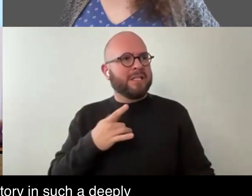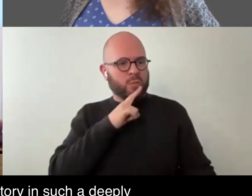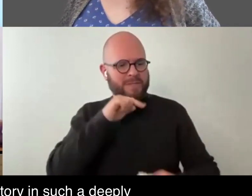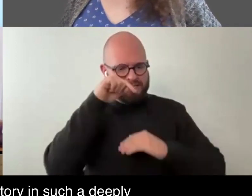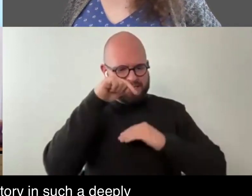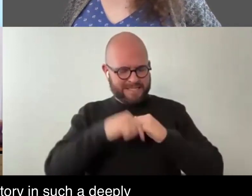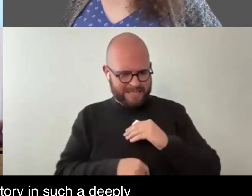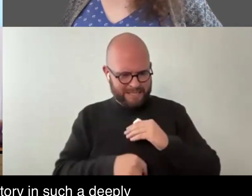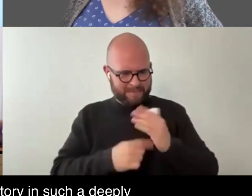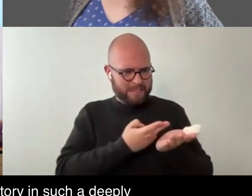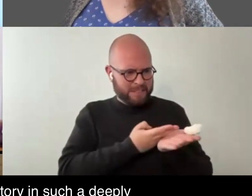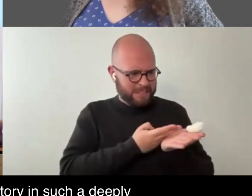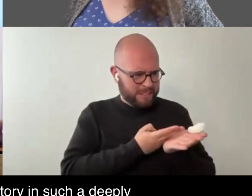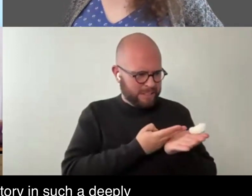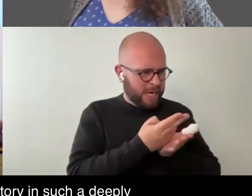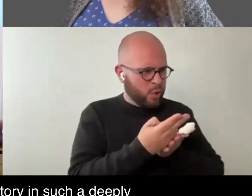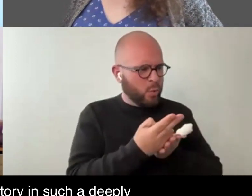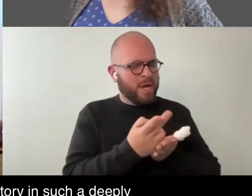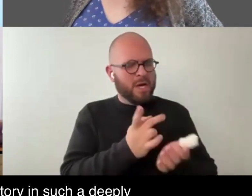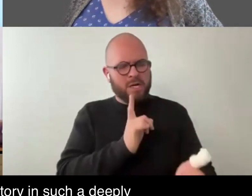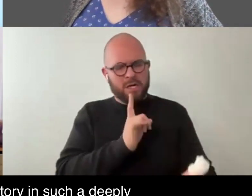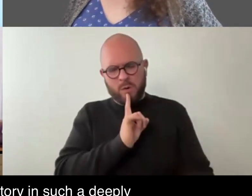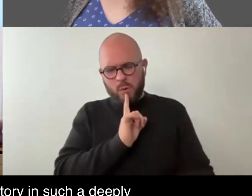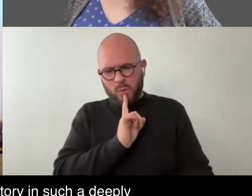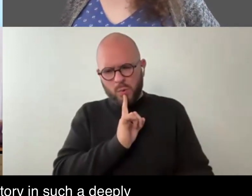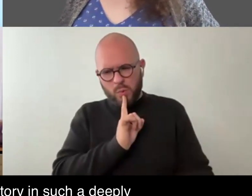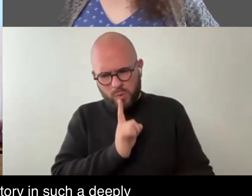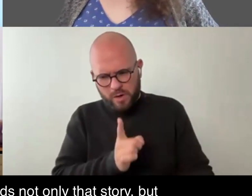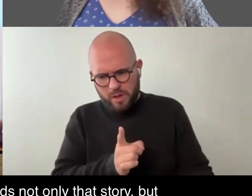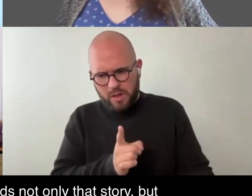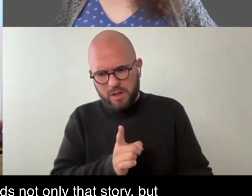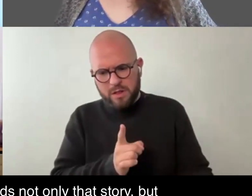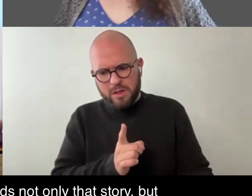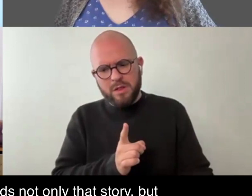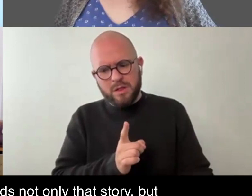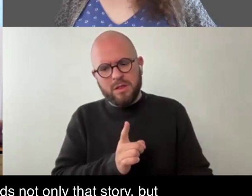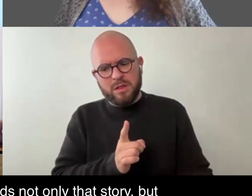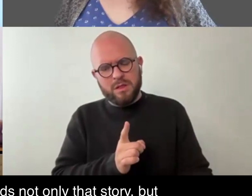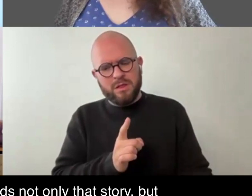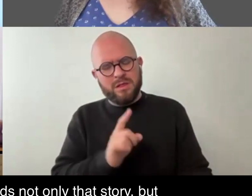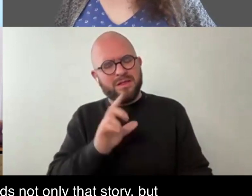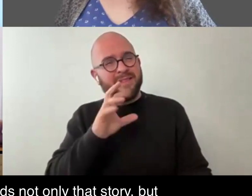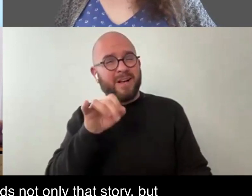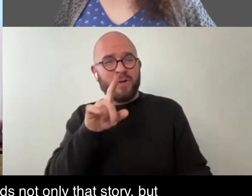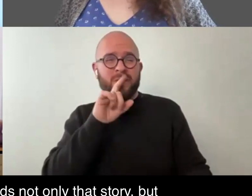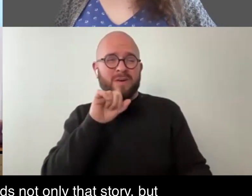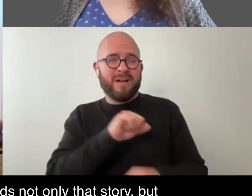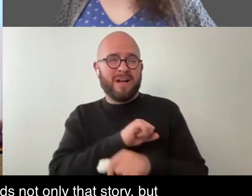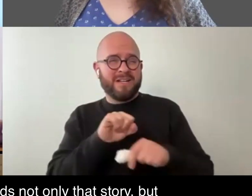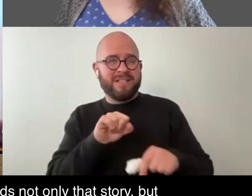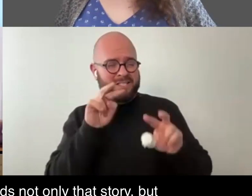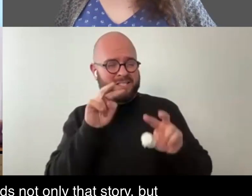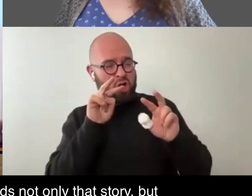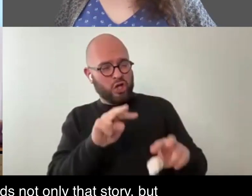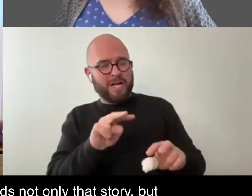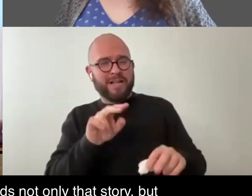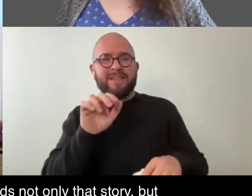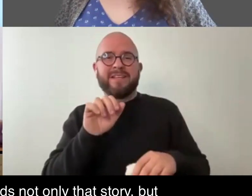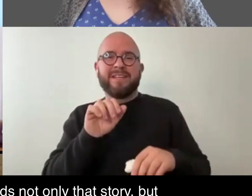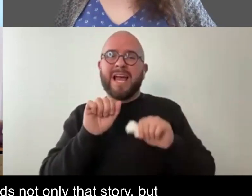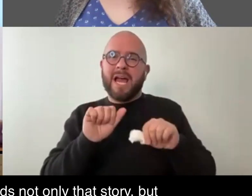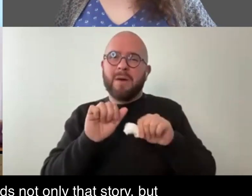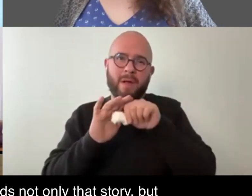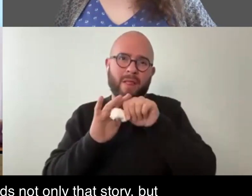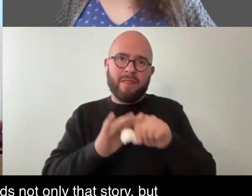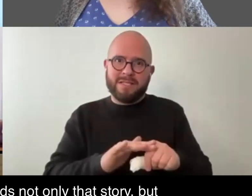realistic, and certainly looking at the ableism that surrounds not only that story but Moses's